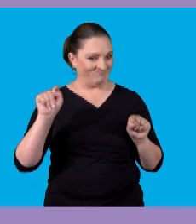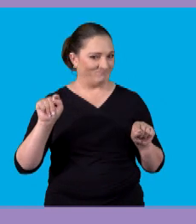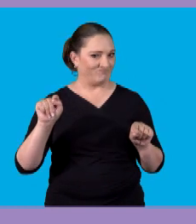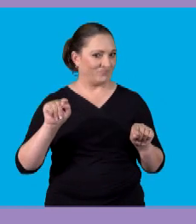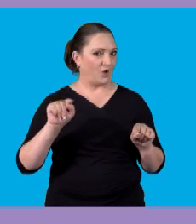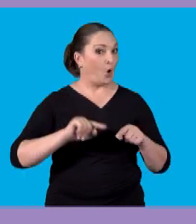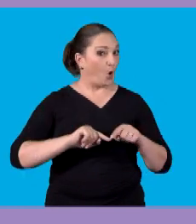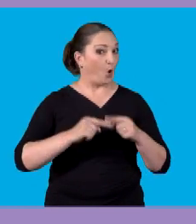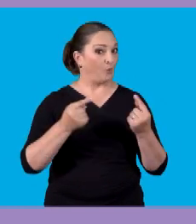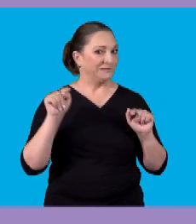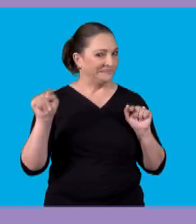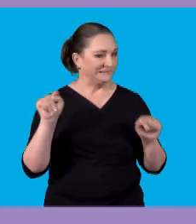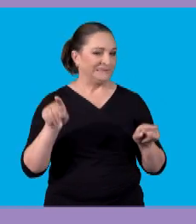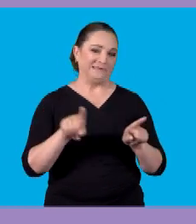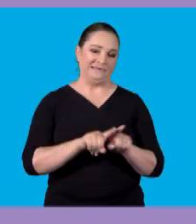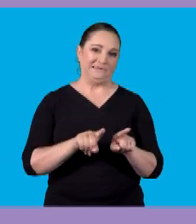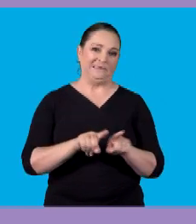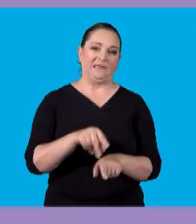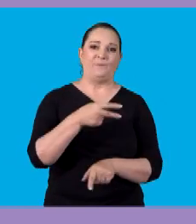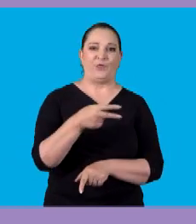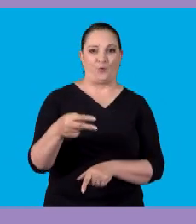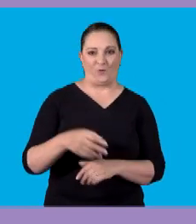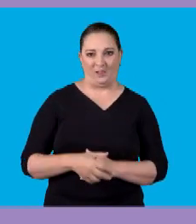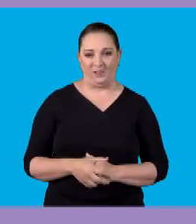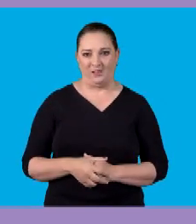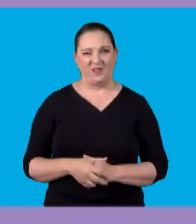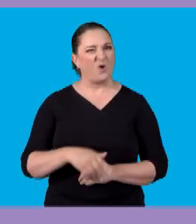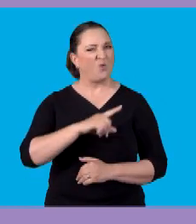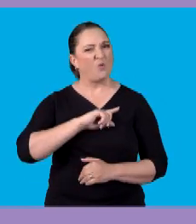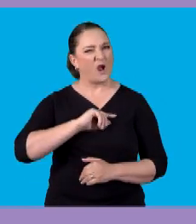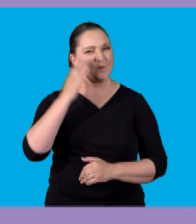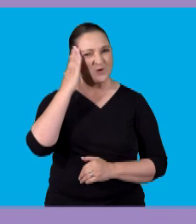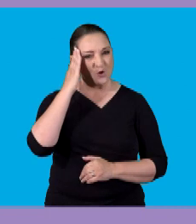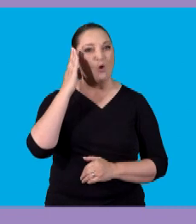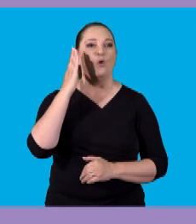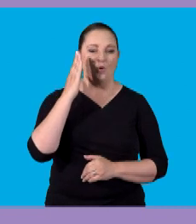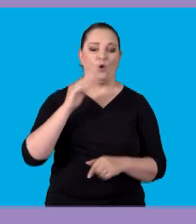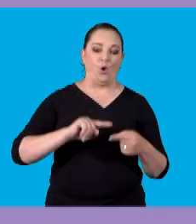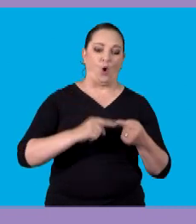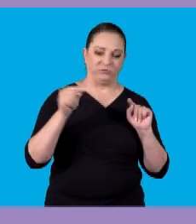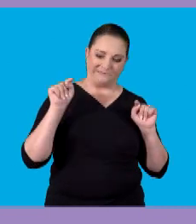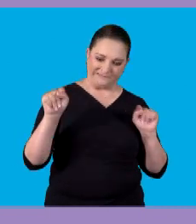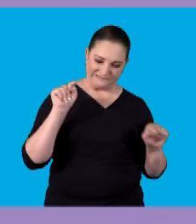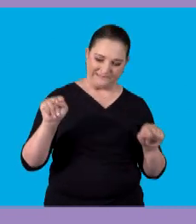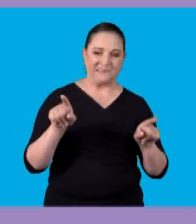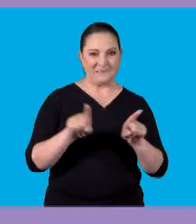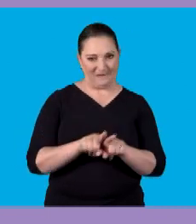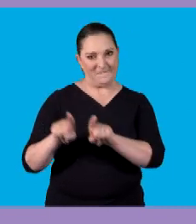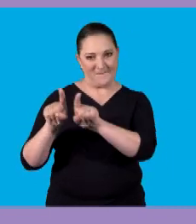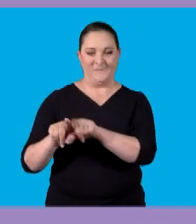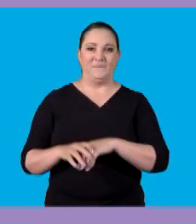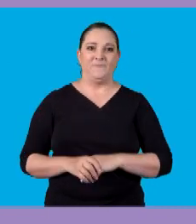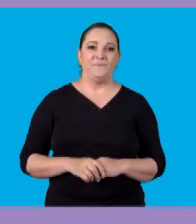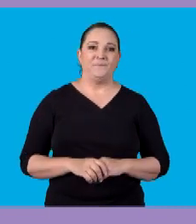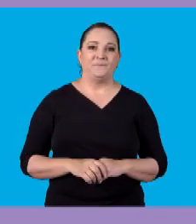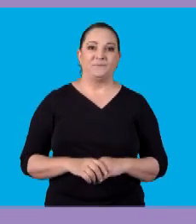B are also equal. Why? Because this is a parallelogram, and in a parallelogram, the opposite angles are